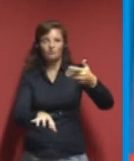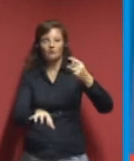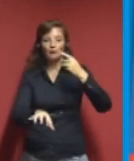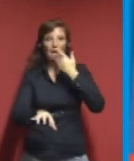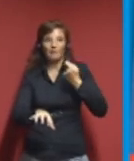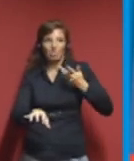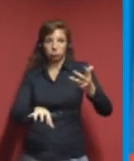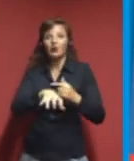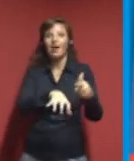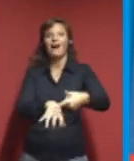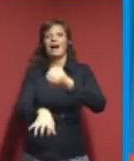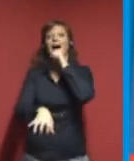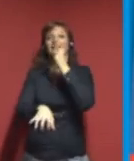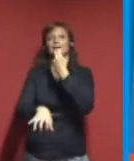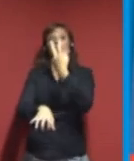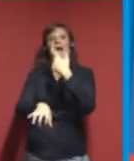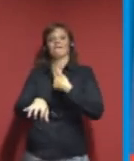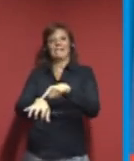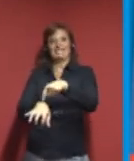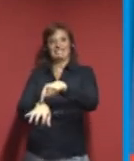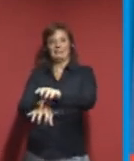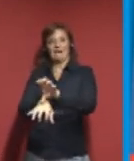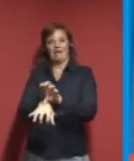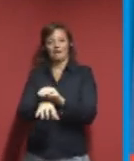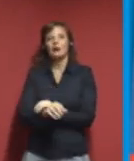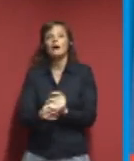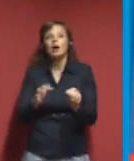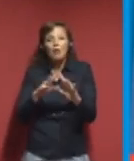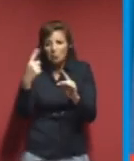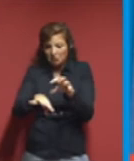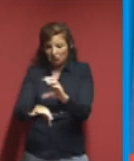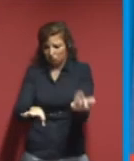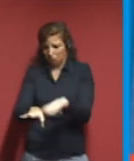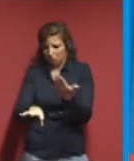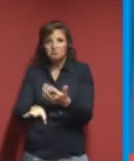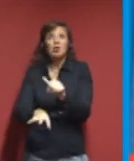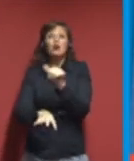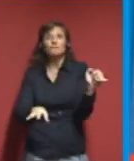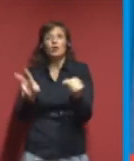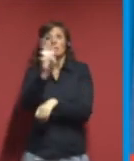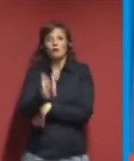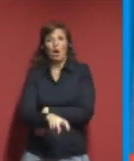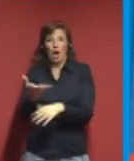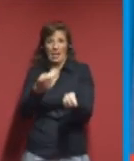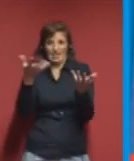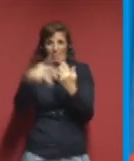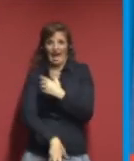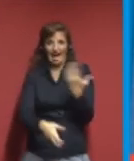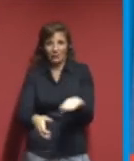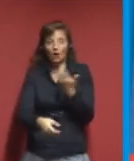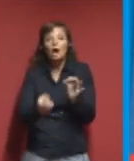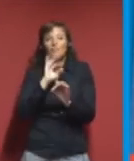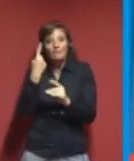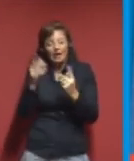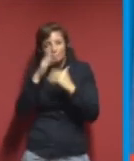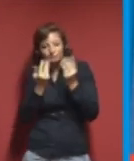it. The parts in there are under $100. Just think how much it would have cost to prototype something like this 10 or 15 years ago before we